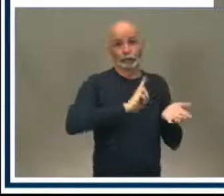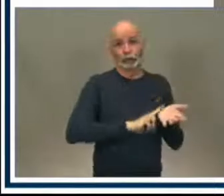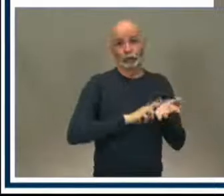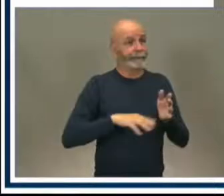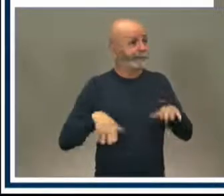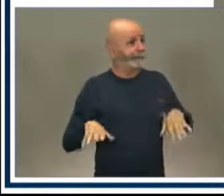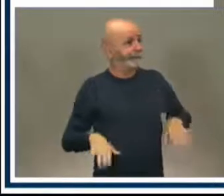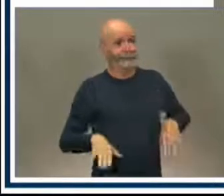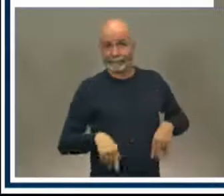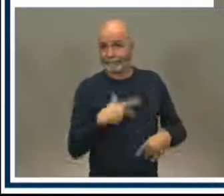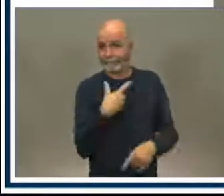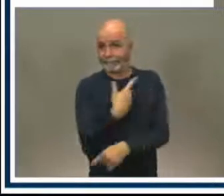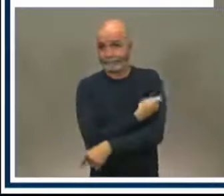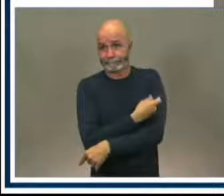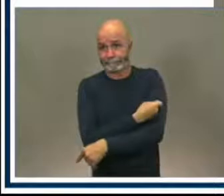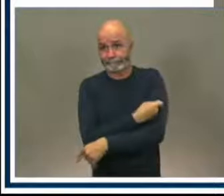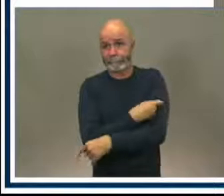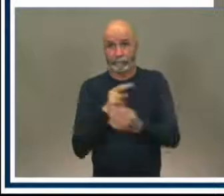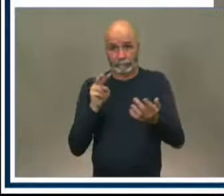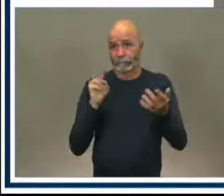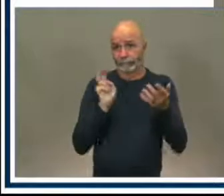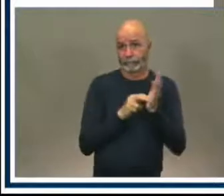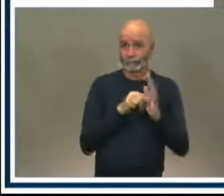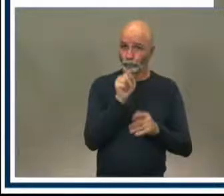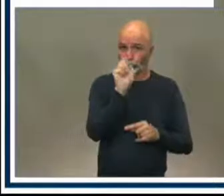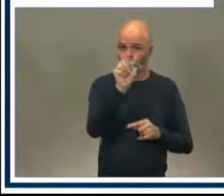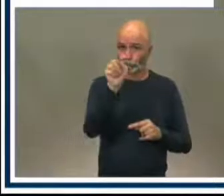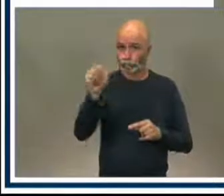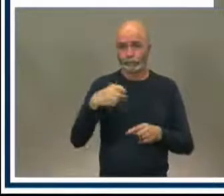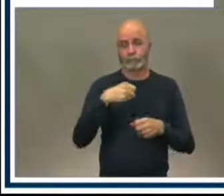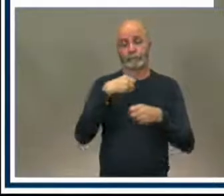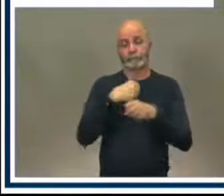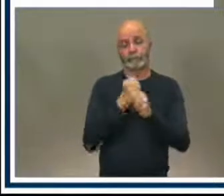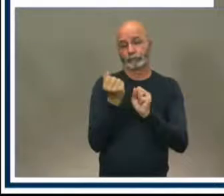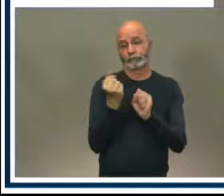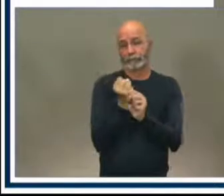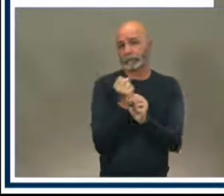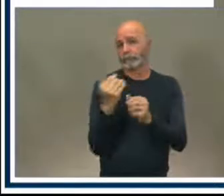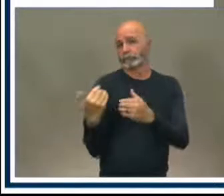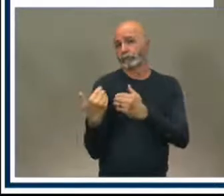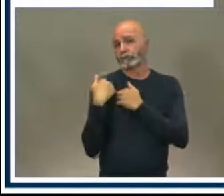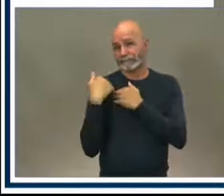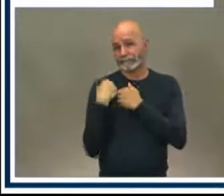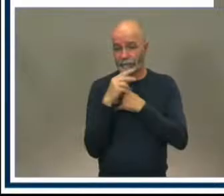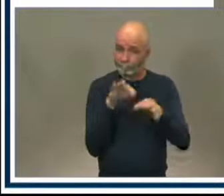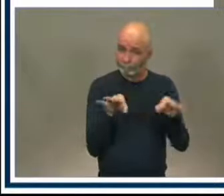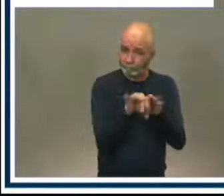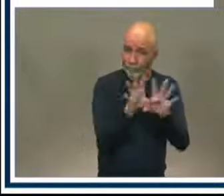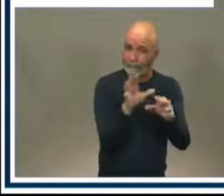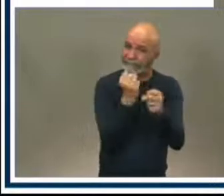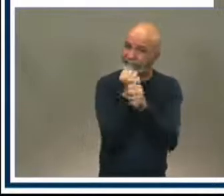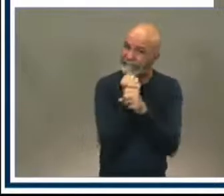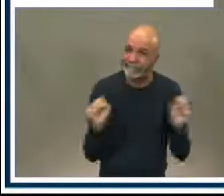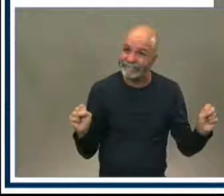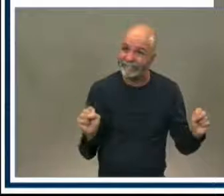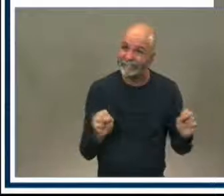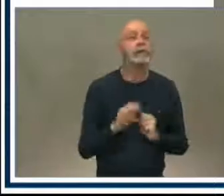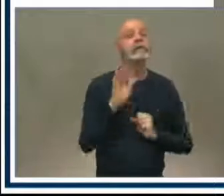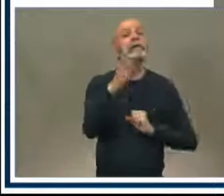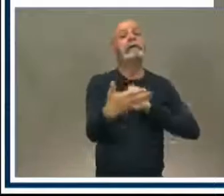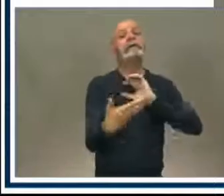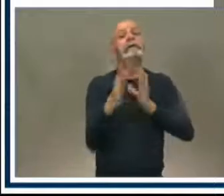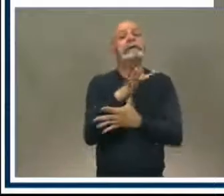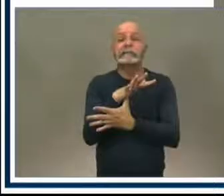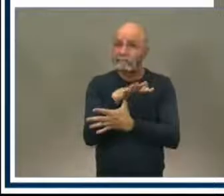our responsibility is the safety and well-being of our patients. That needs to be your priority as you make your